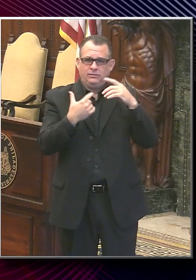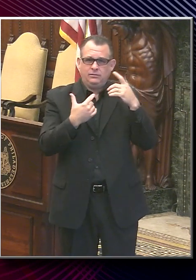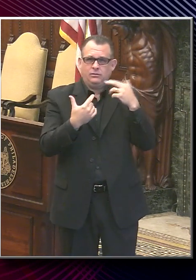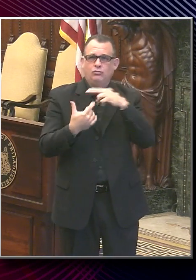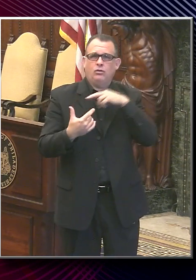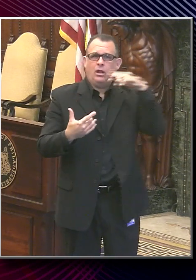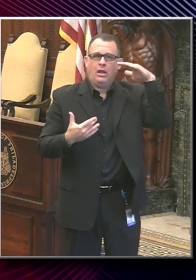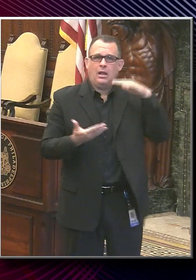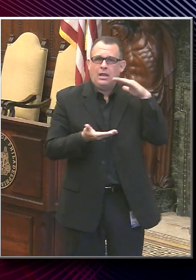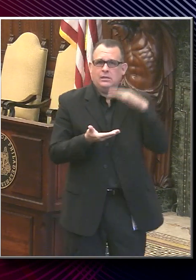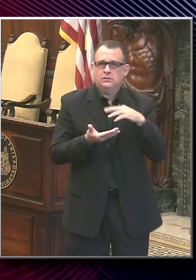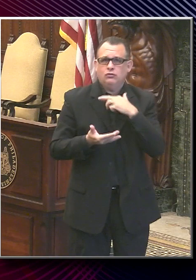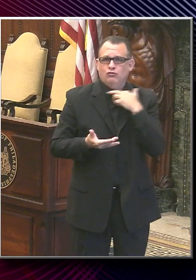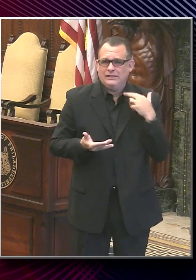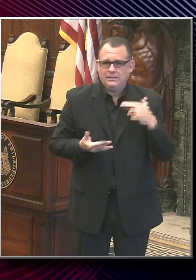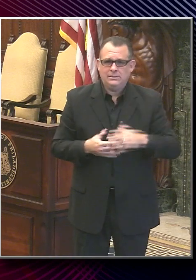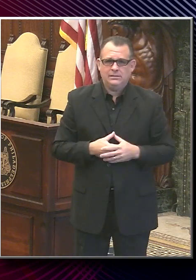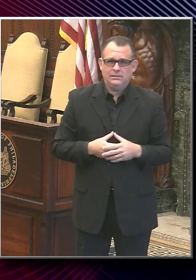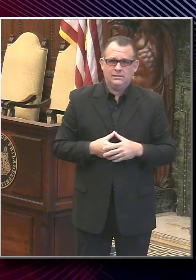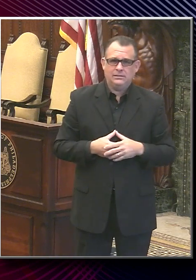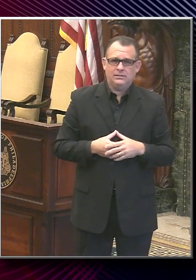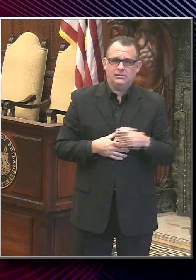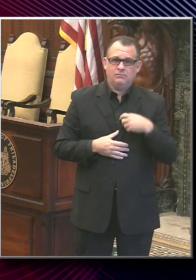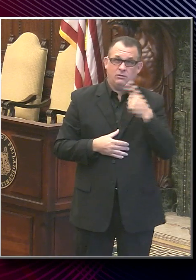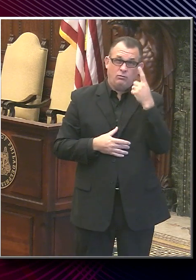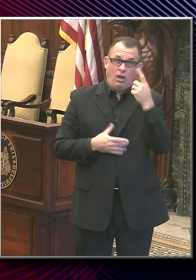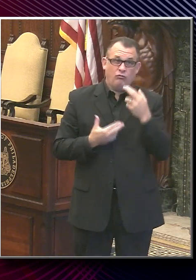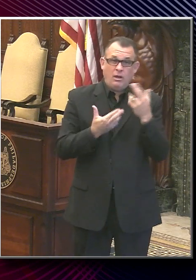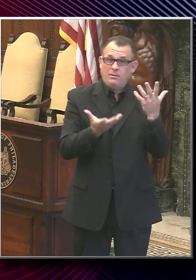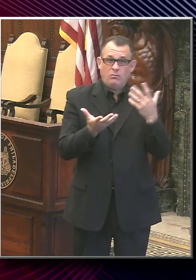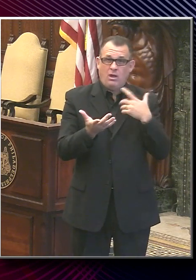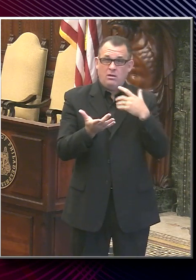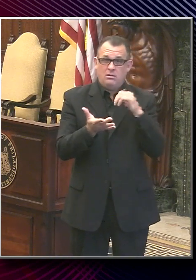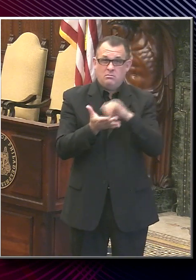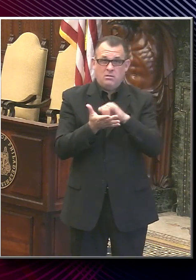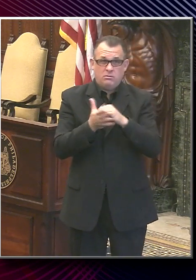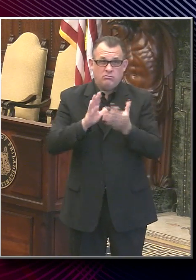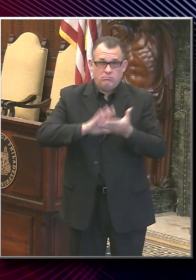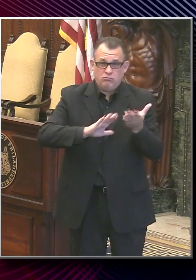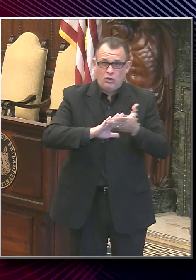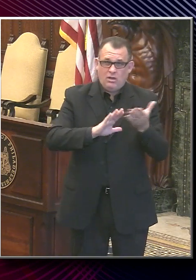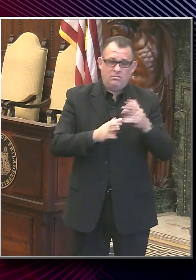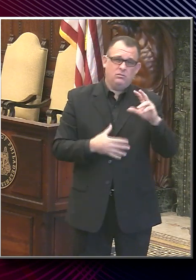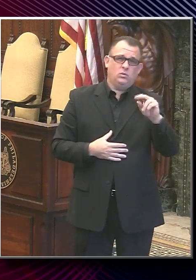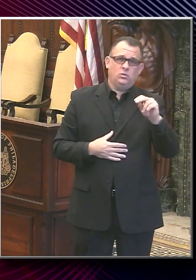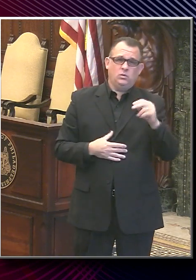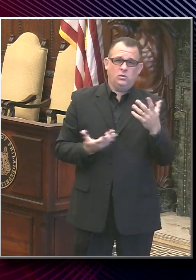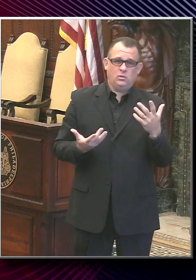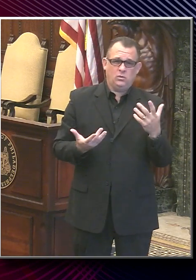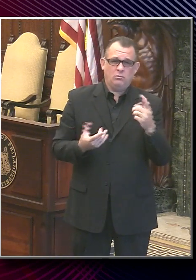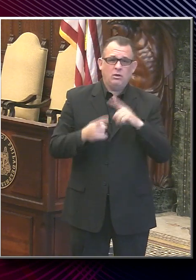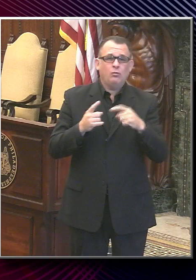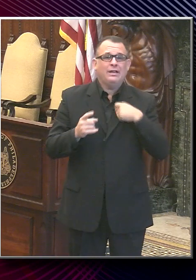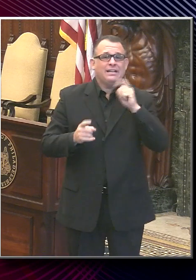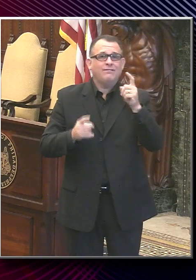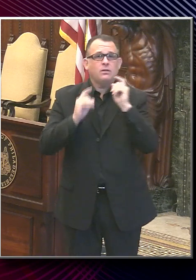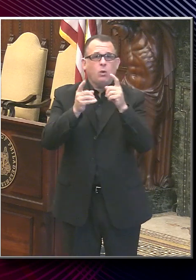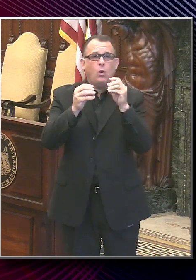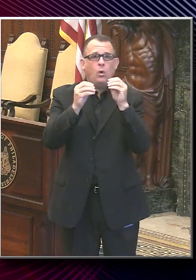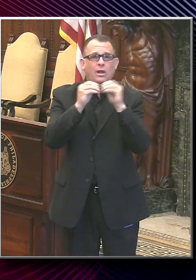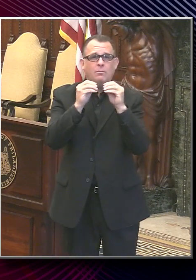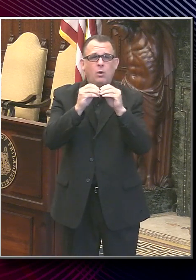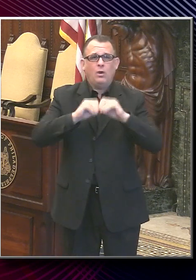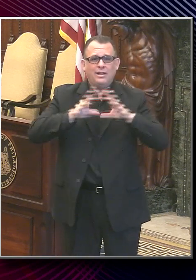to be impossible for people running buildings, whether it's a daycare center or others, to follow. But we want to give some clarity for people of what they can do